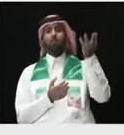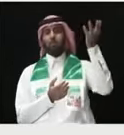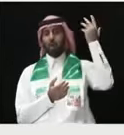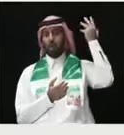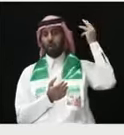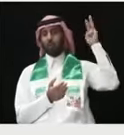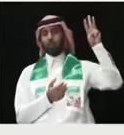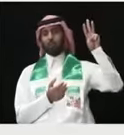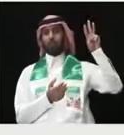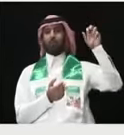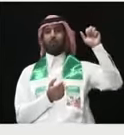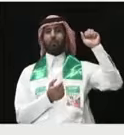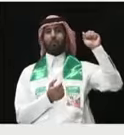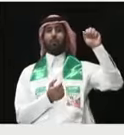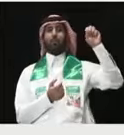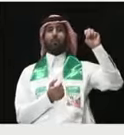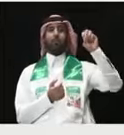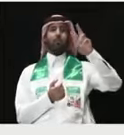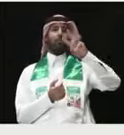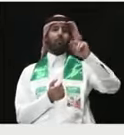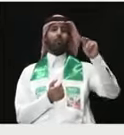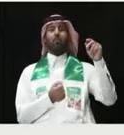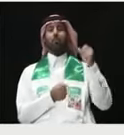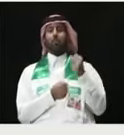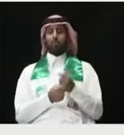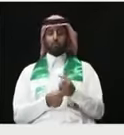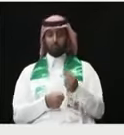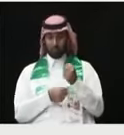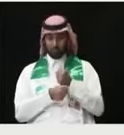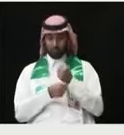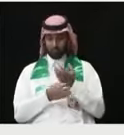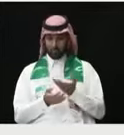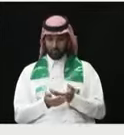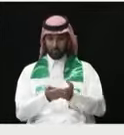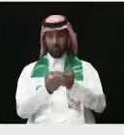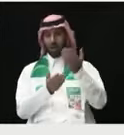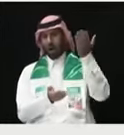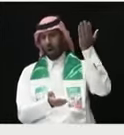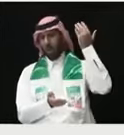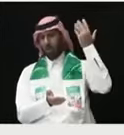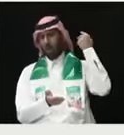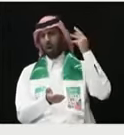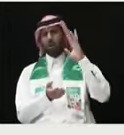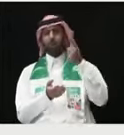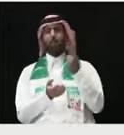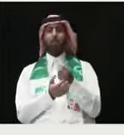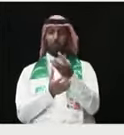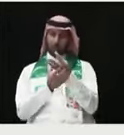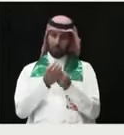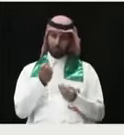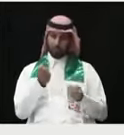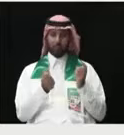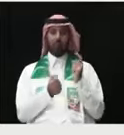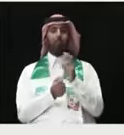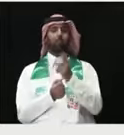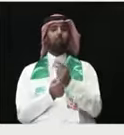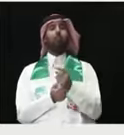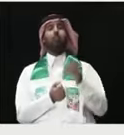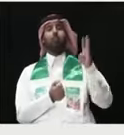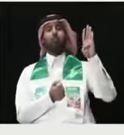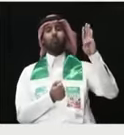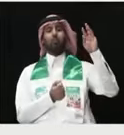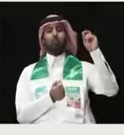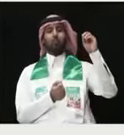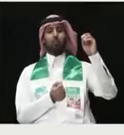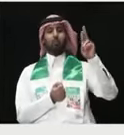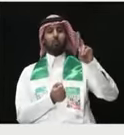born. Was is the helping verb and born is the action verb. So what do we have? The helping verbs